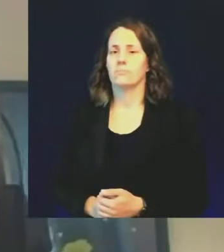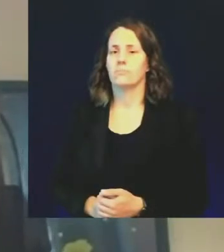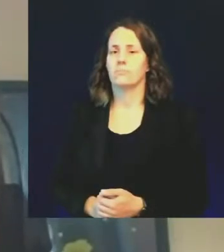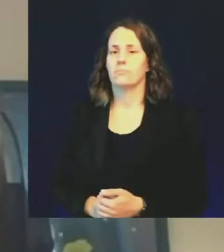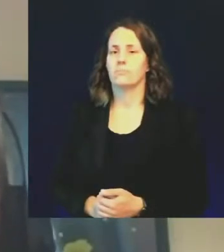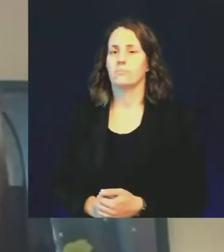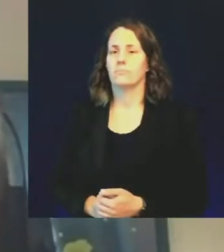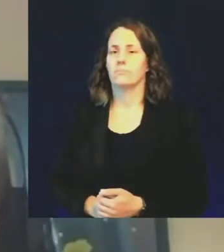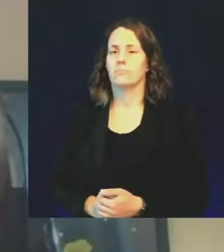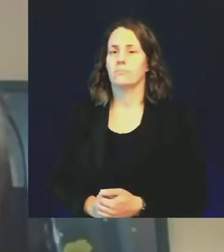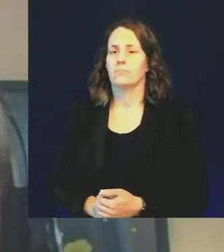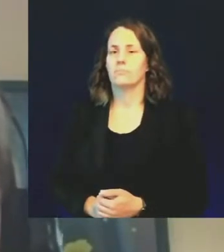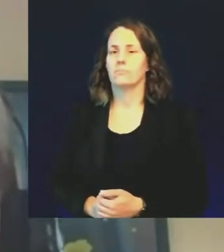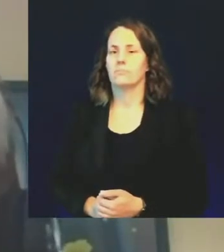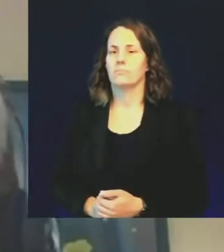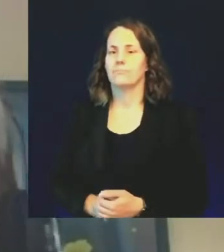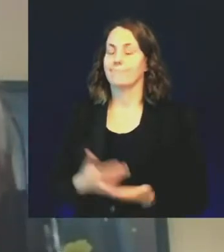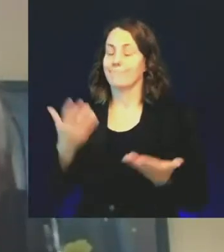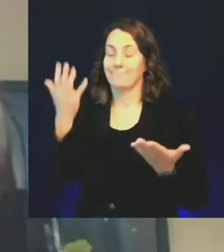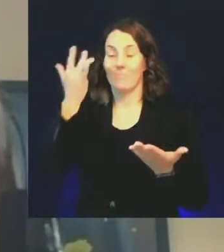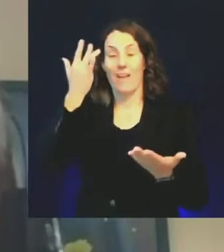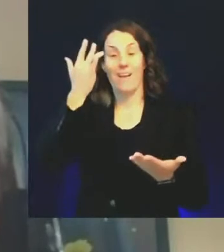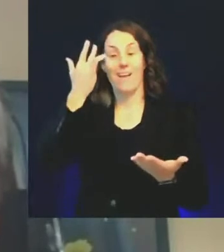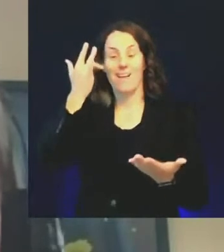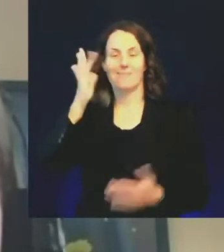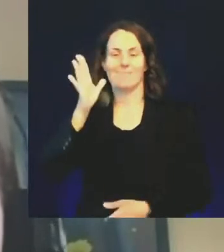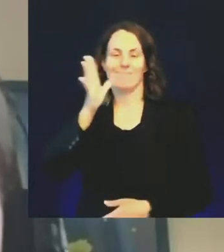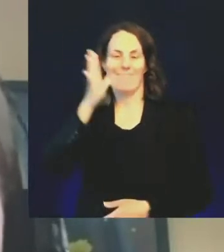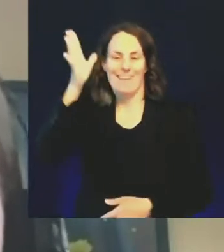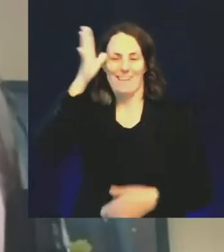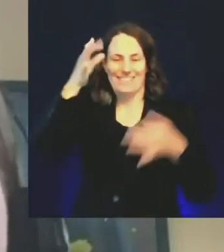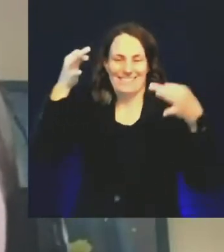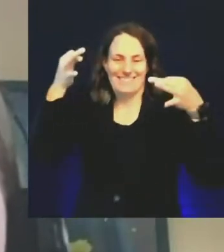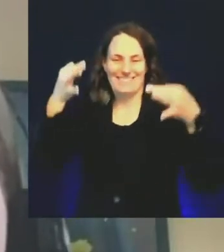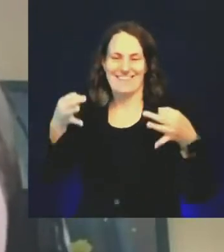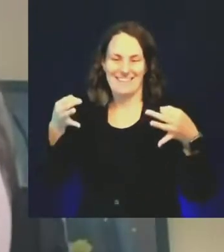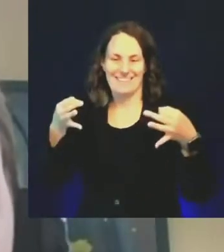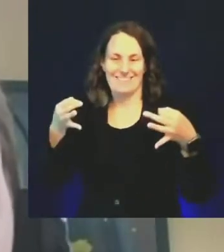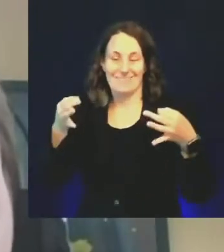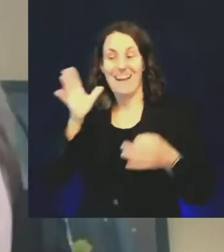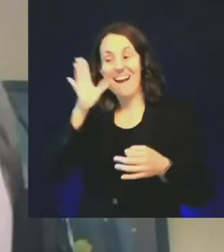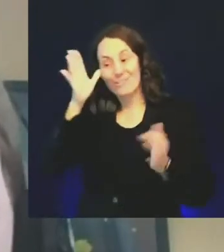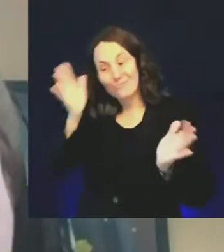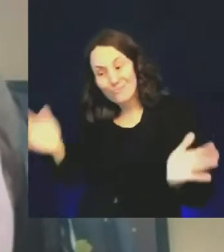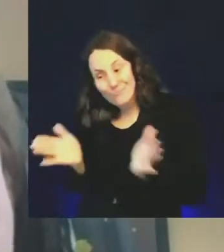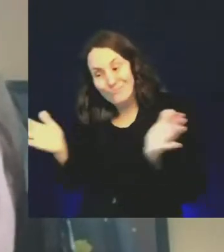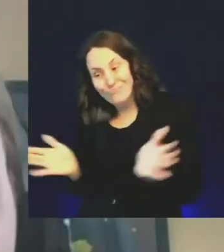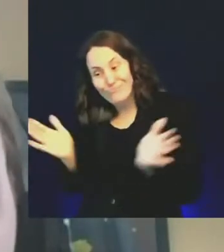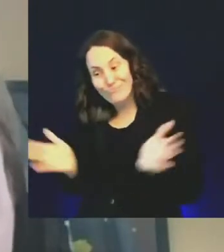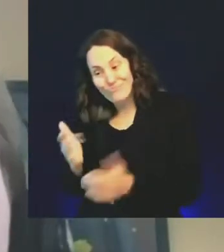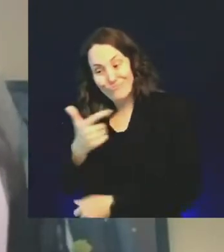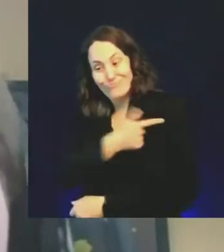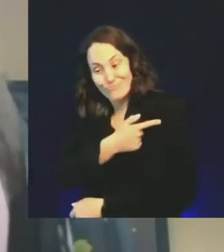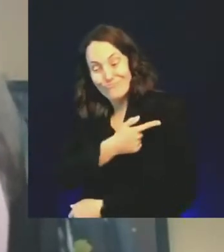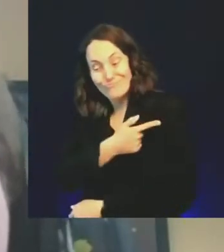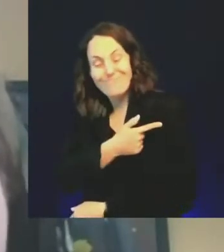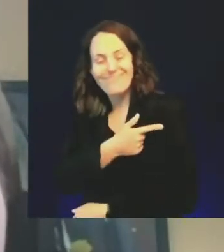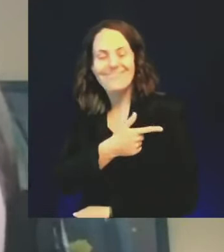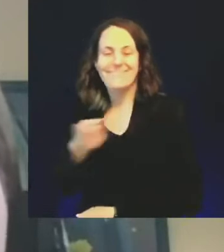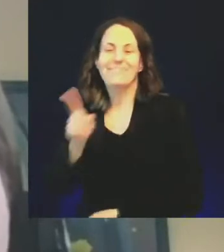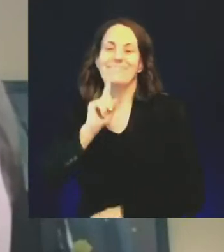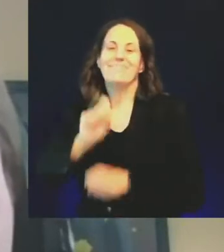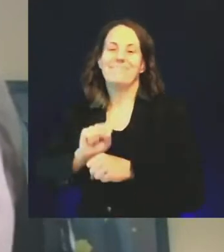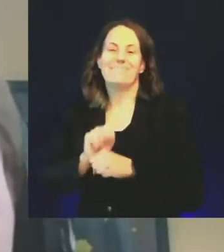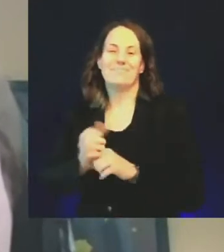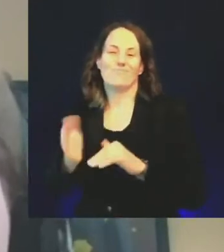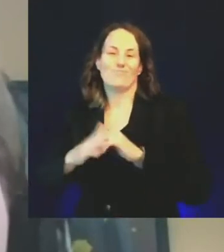that. I know that our colleges and universities are doing a lot of work